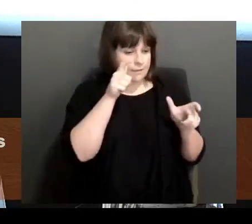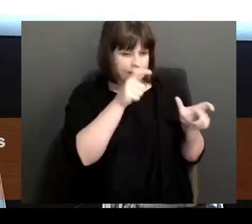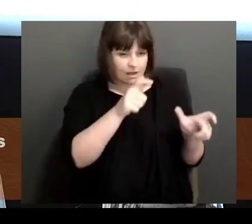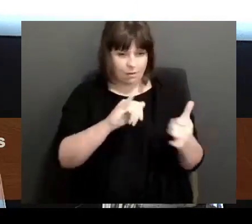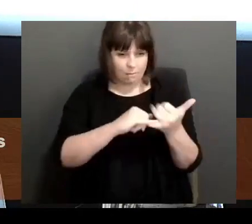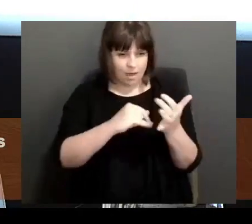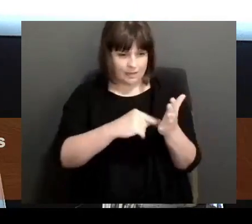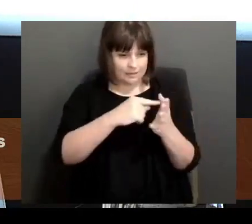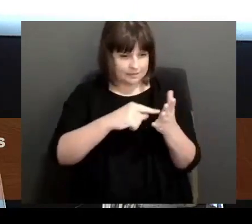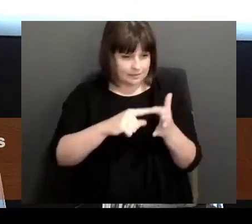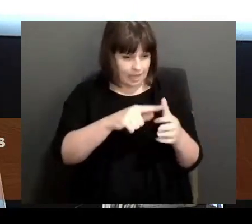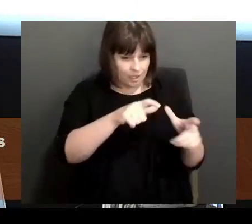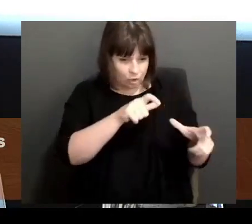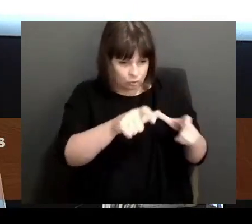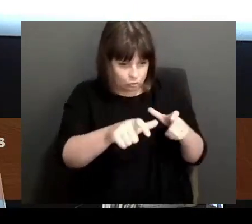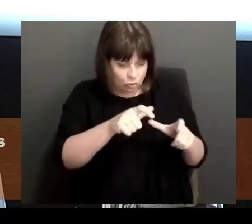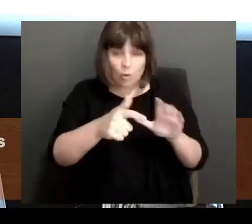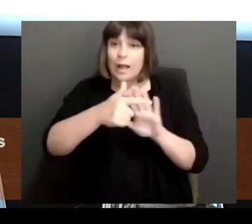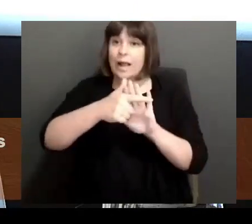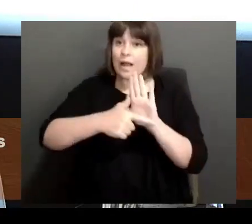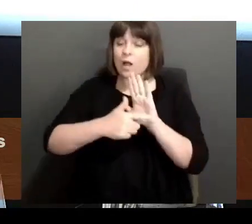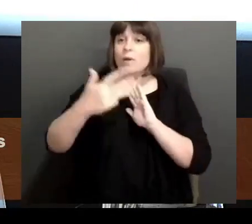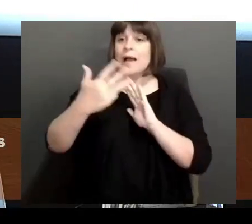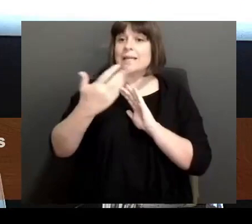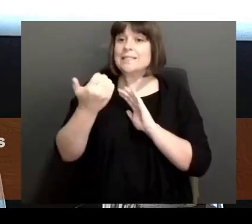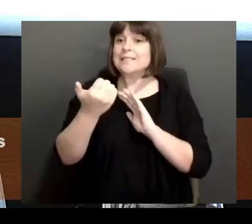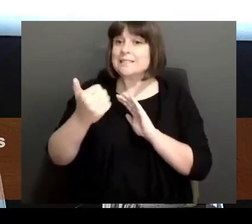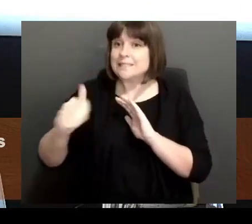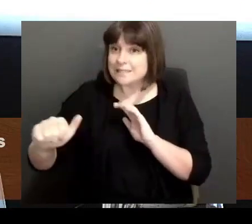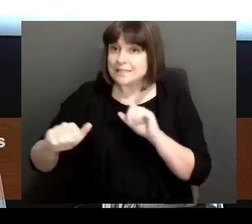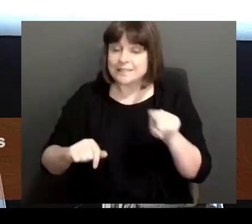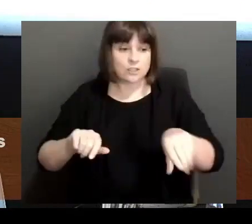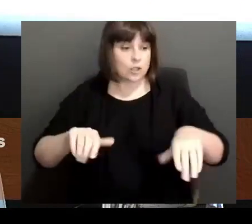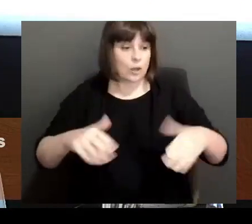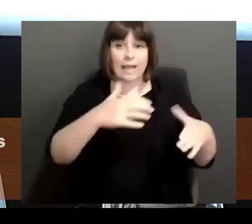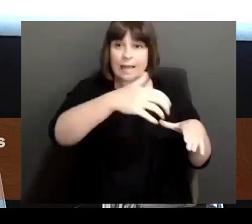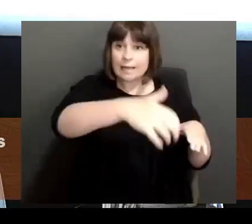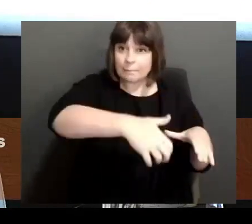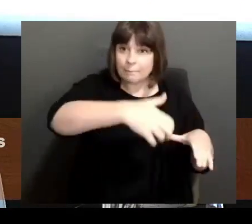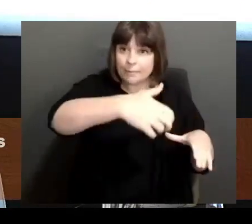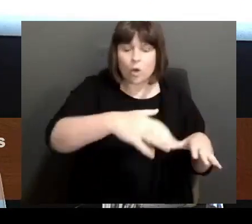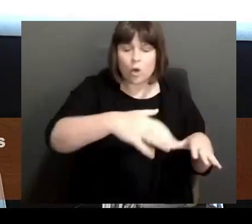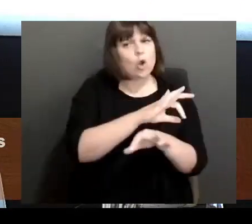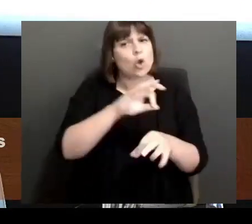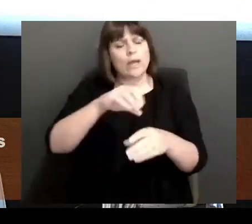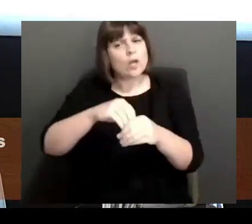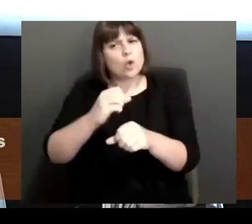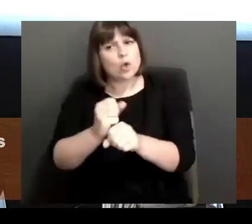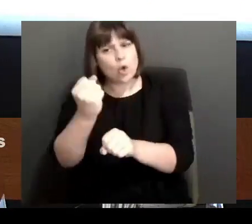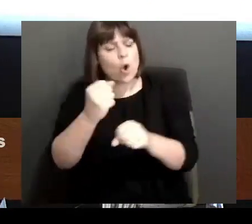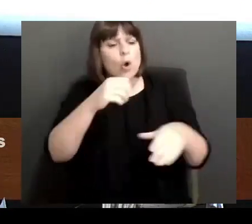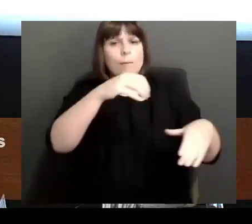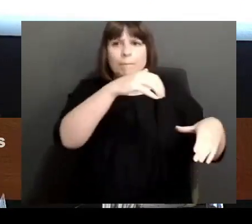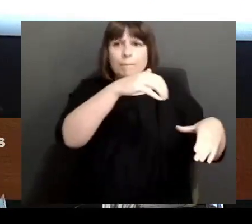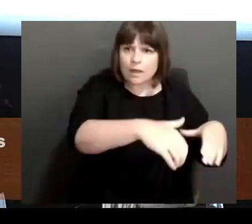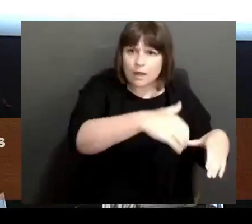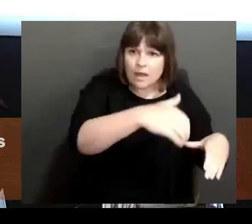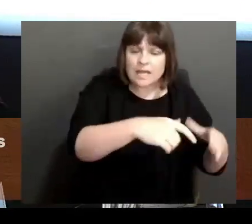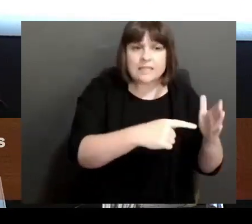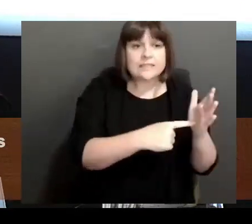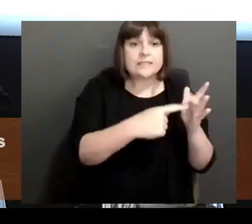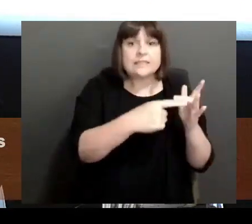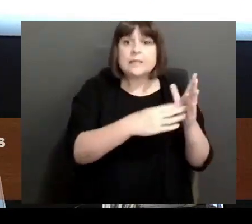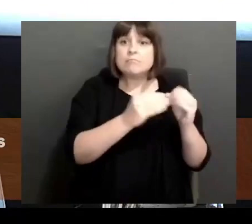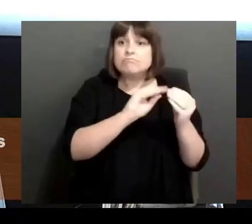enabled leases of Crown land for mining any mineral except gold, which included live or dead timber,